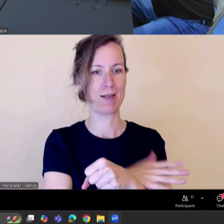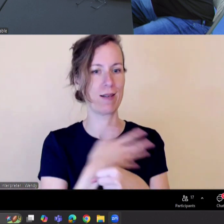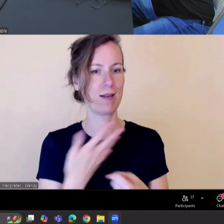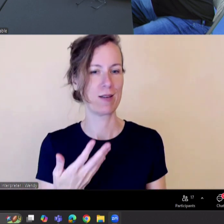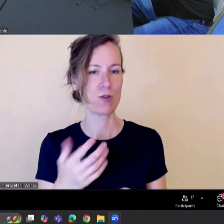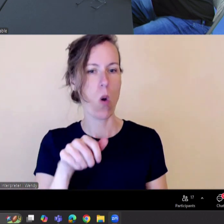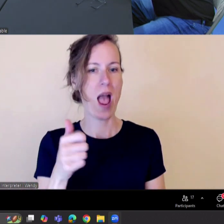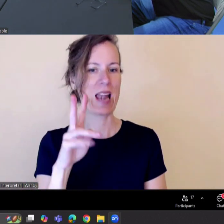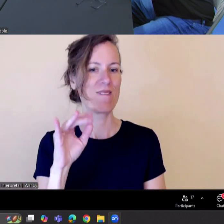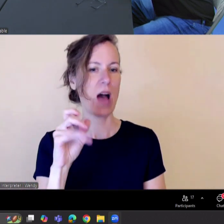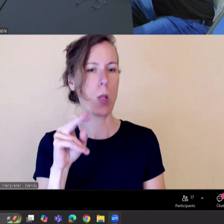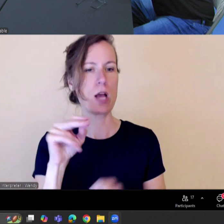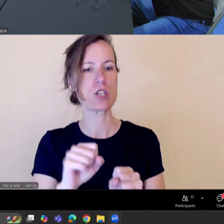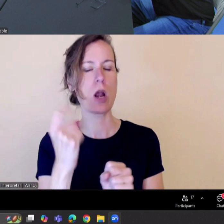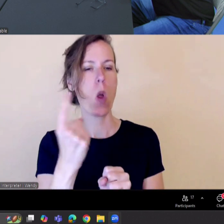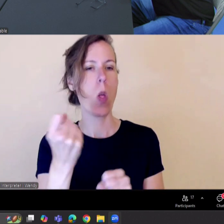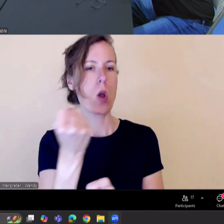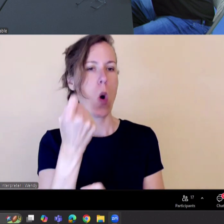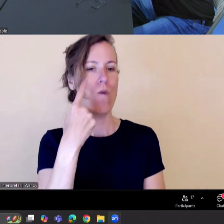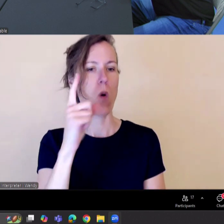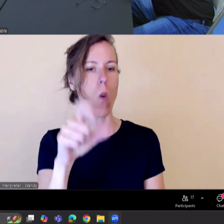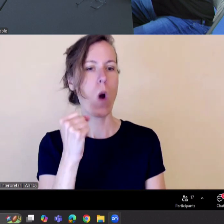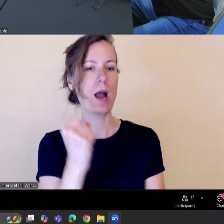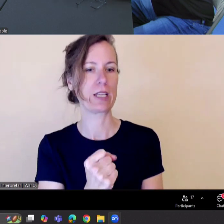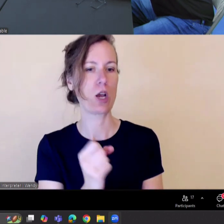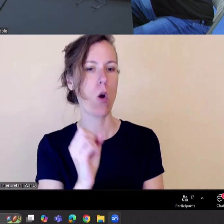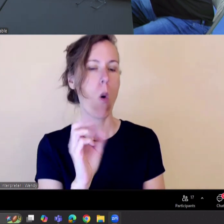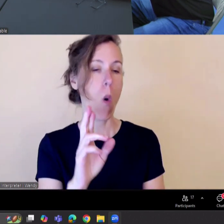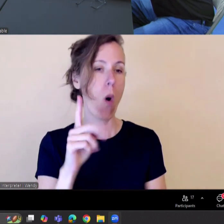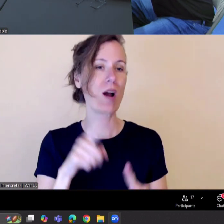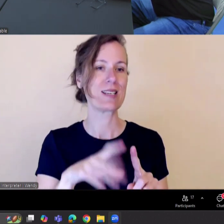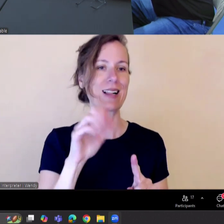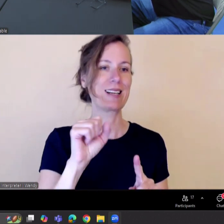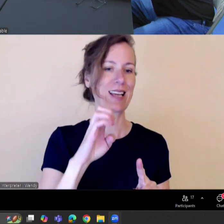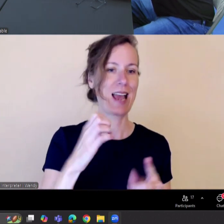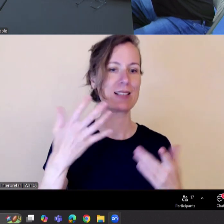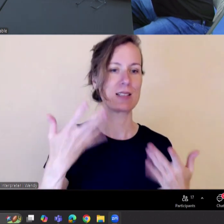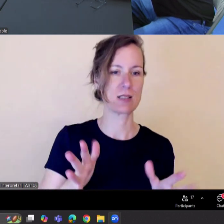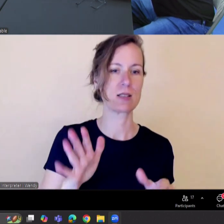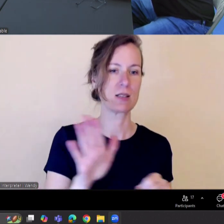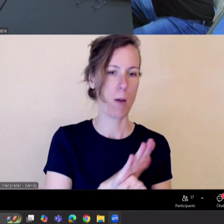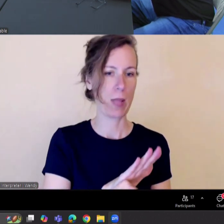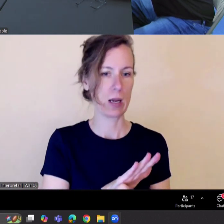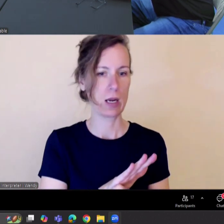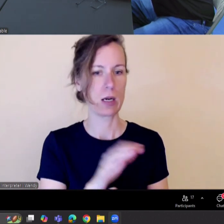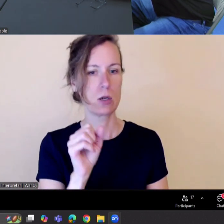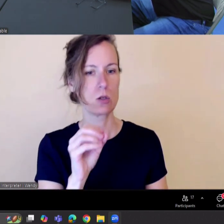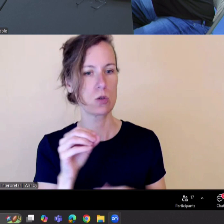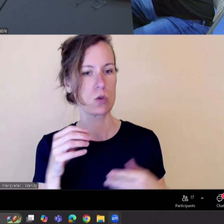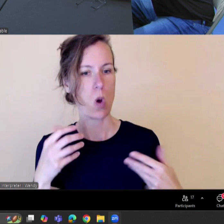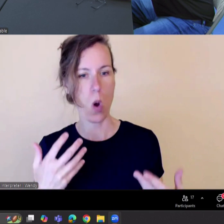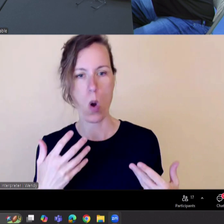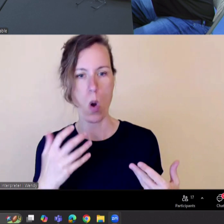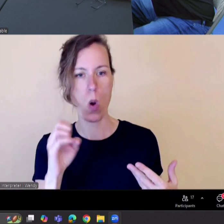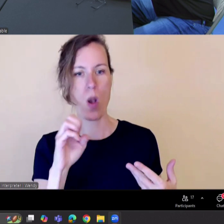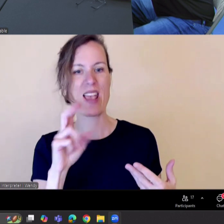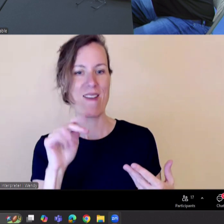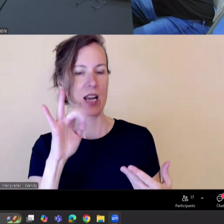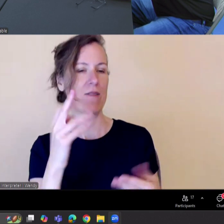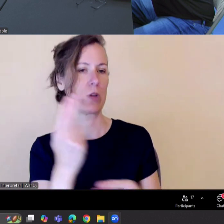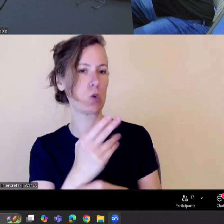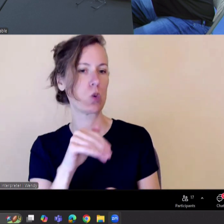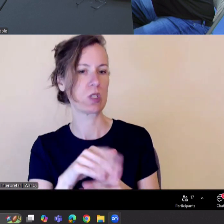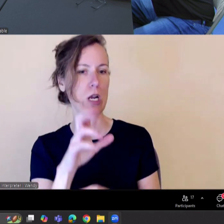investigation, there are retention limitations that were just passed this year and signed into law through this General Assembly